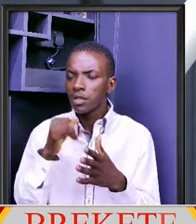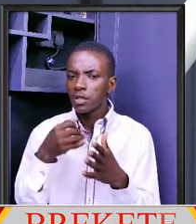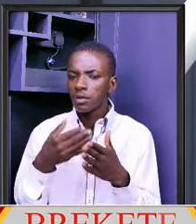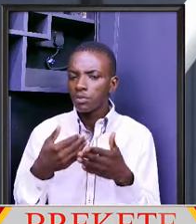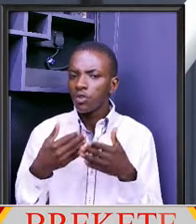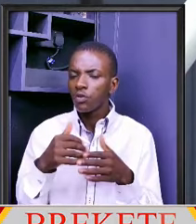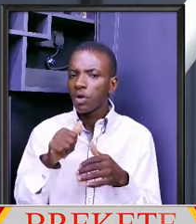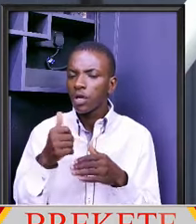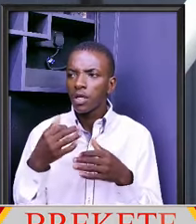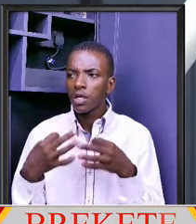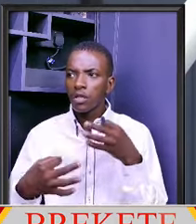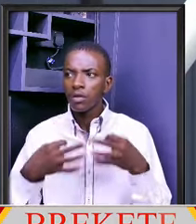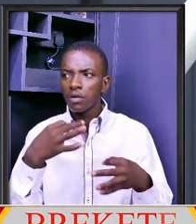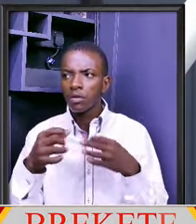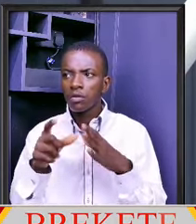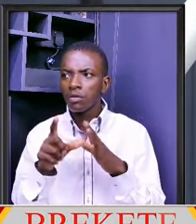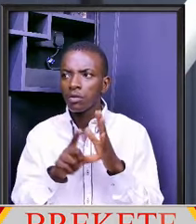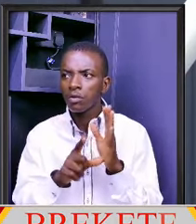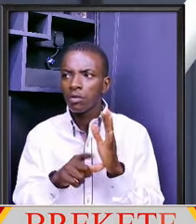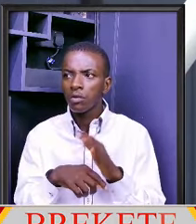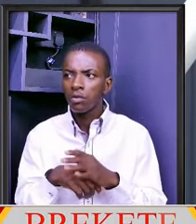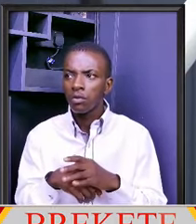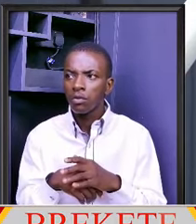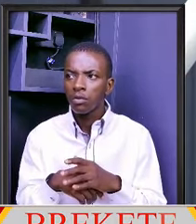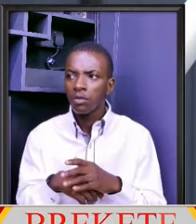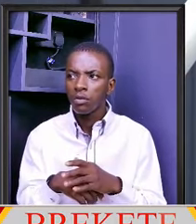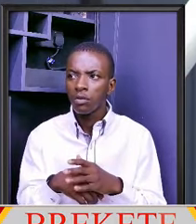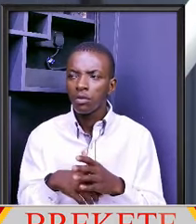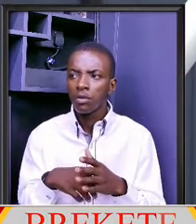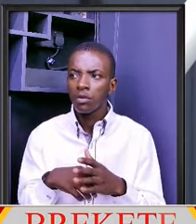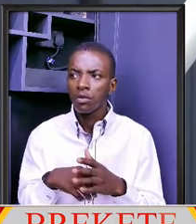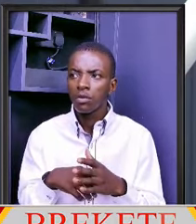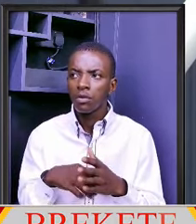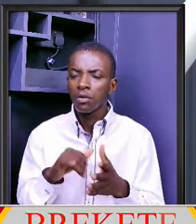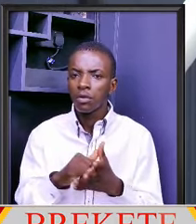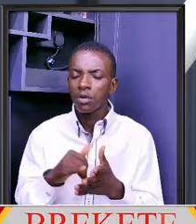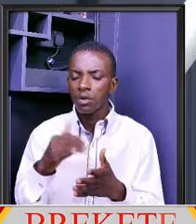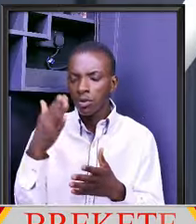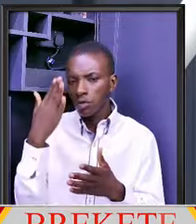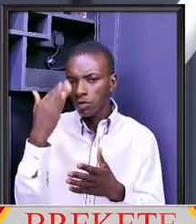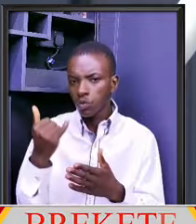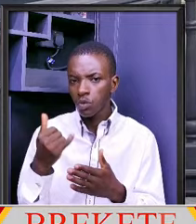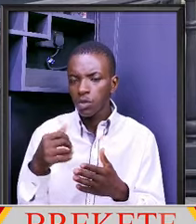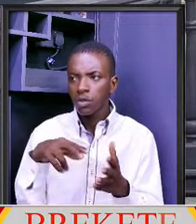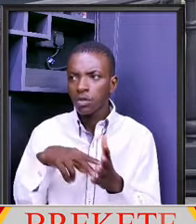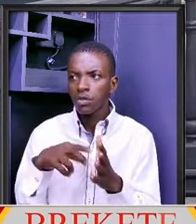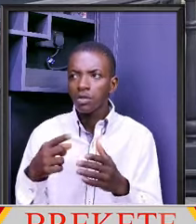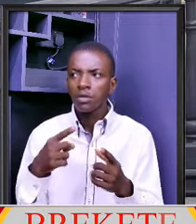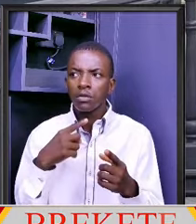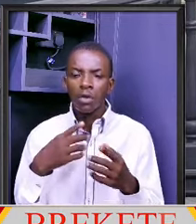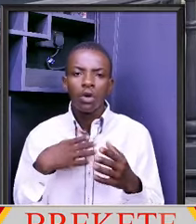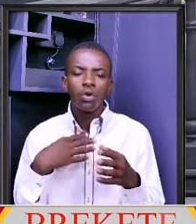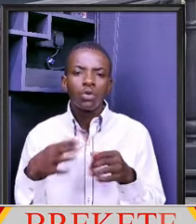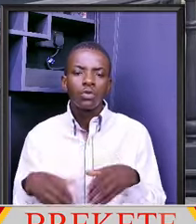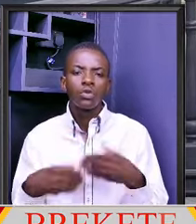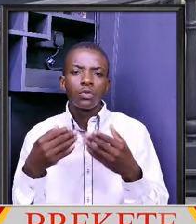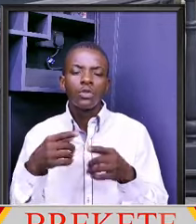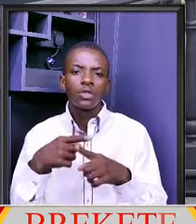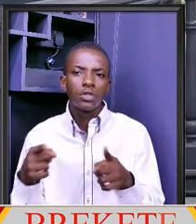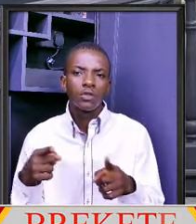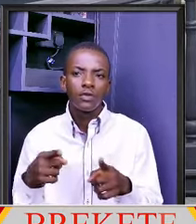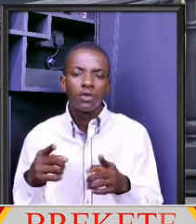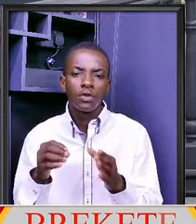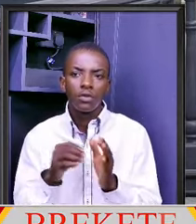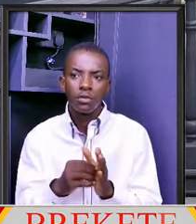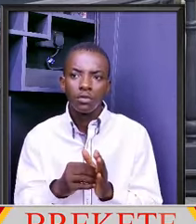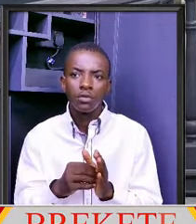before any court of competent jurisdiction? Okay, very good. That was why when I stood to speak, I say my own submission is different from their